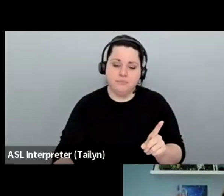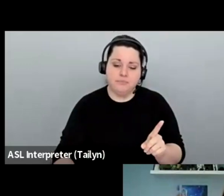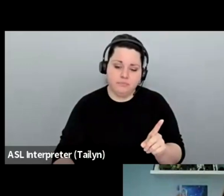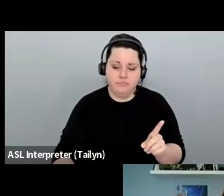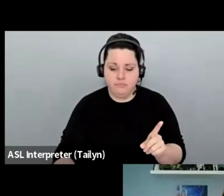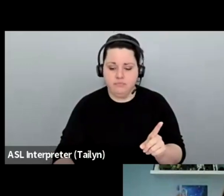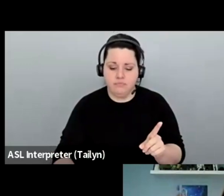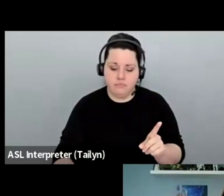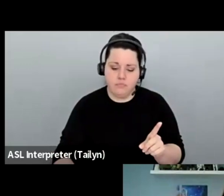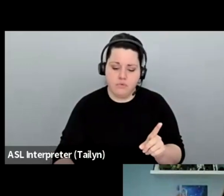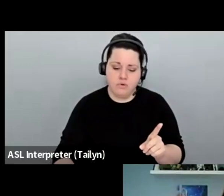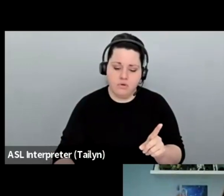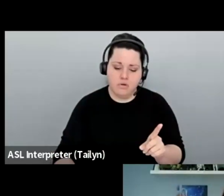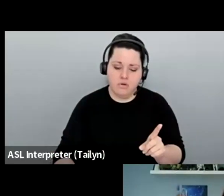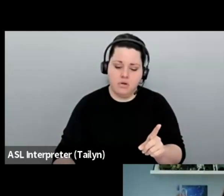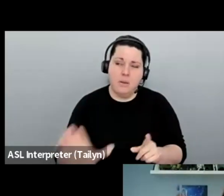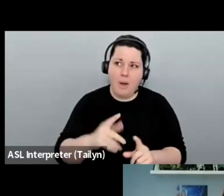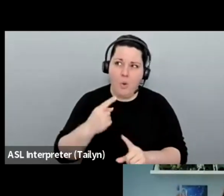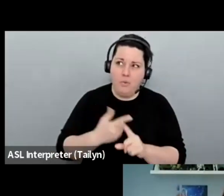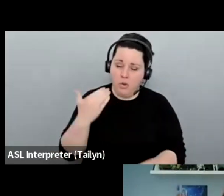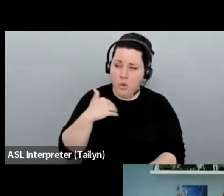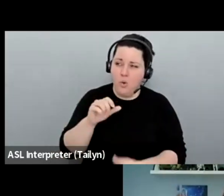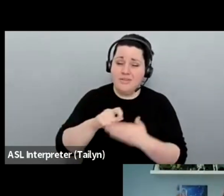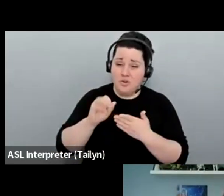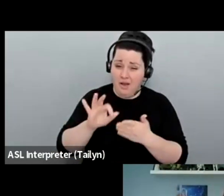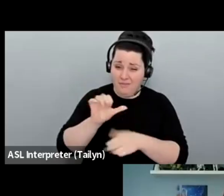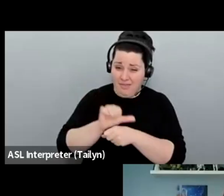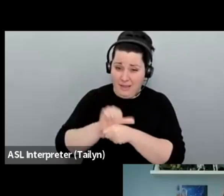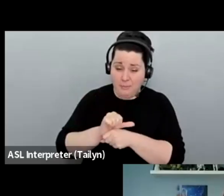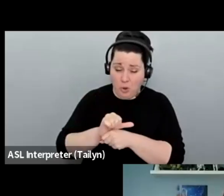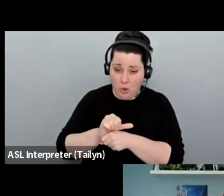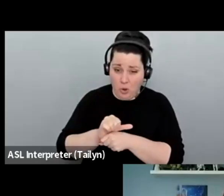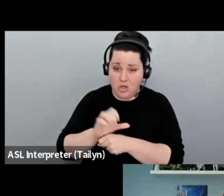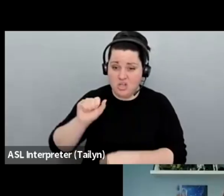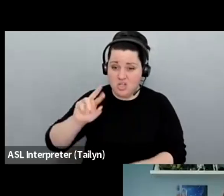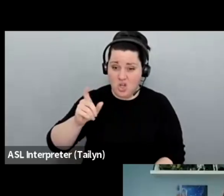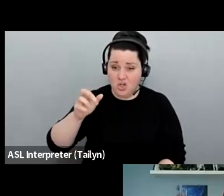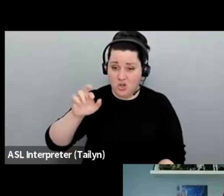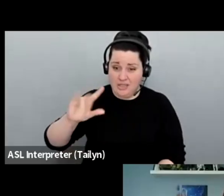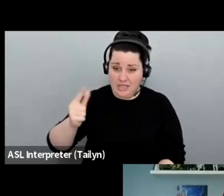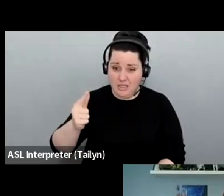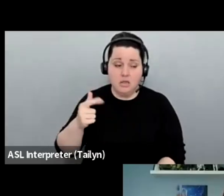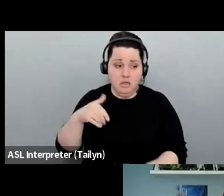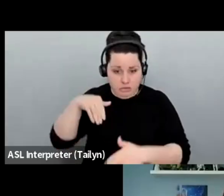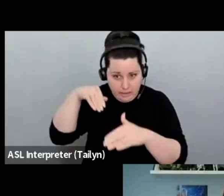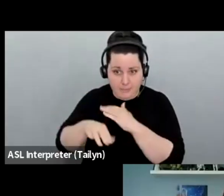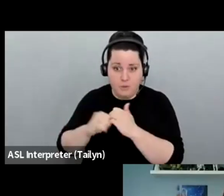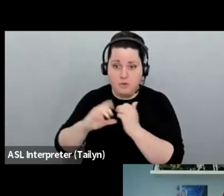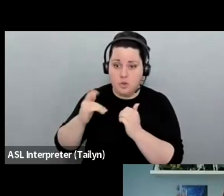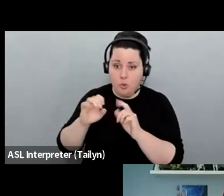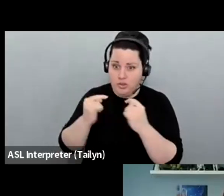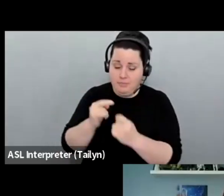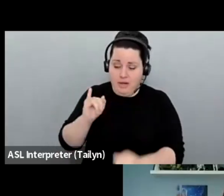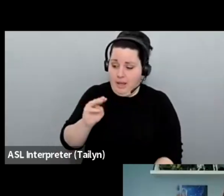ago when the Secretary of Labor, Keith Sonderling, basically came in with the Doge team at